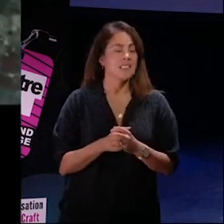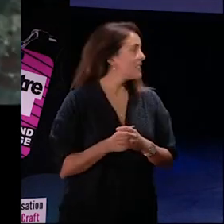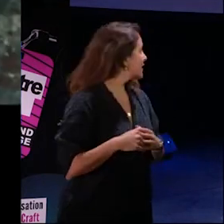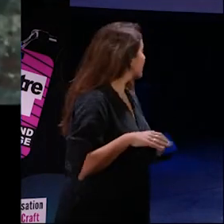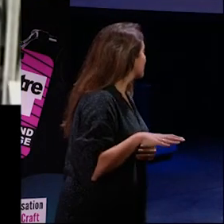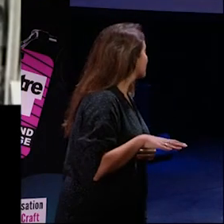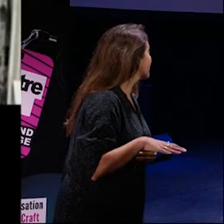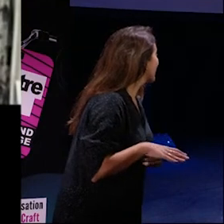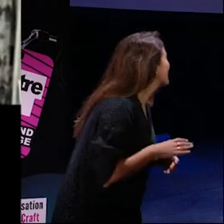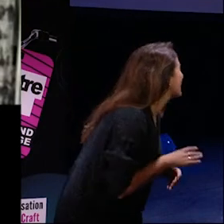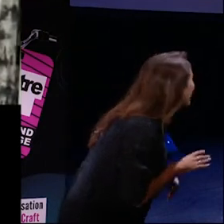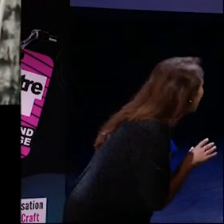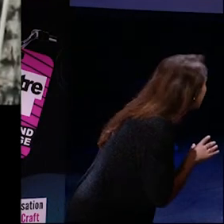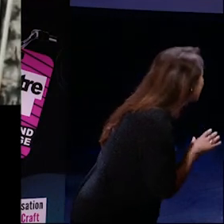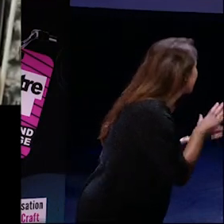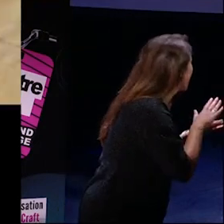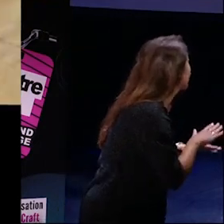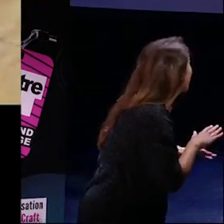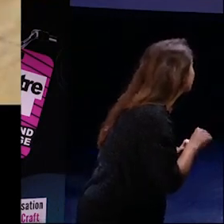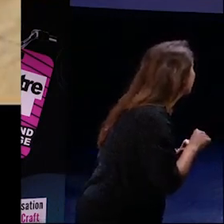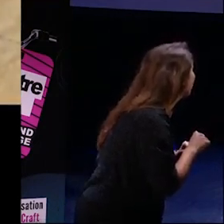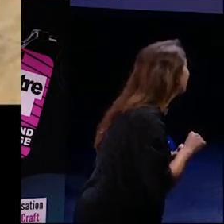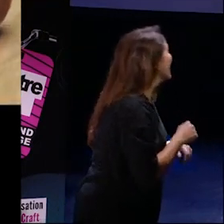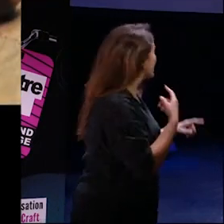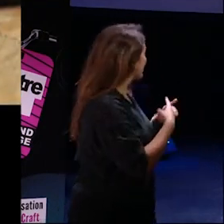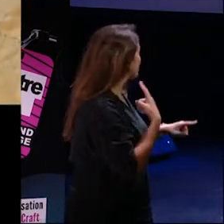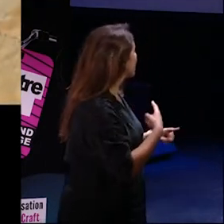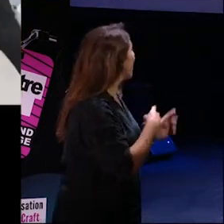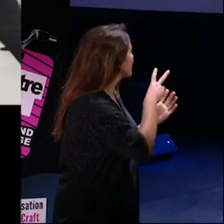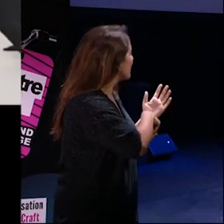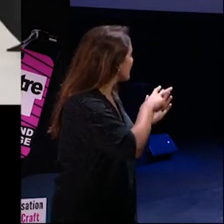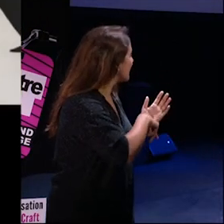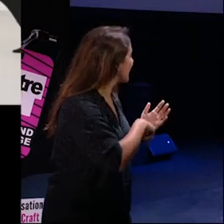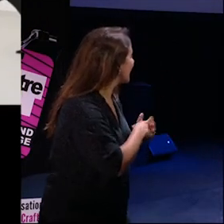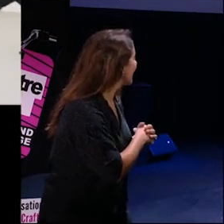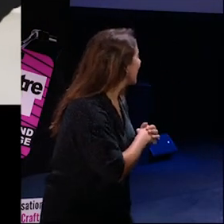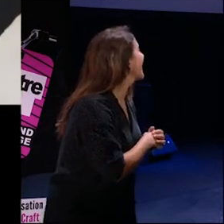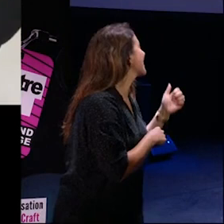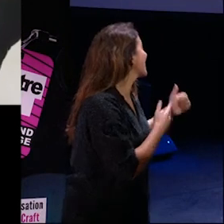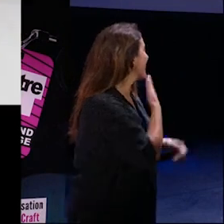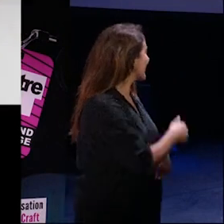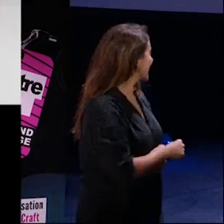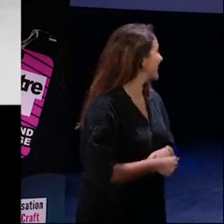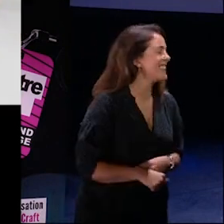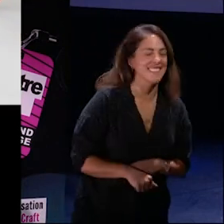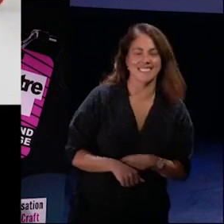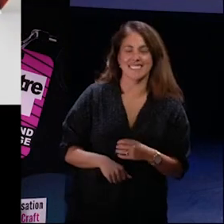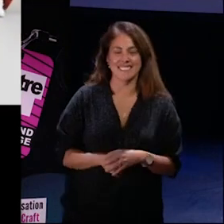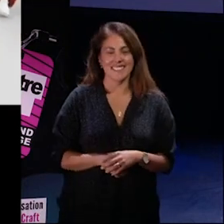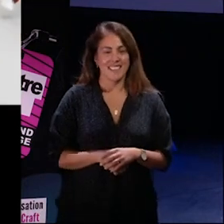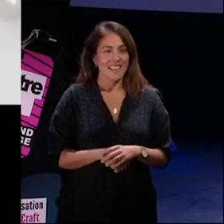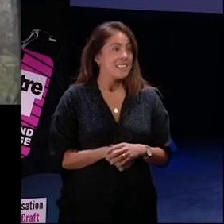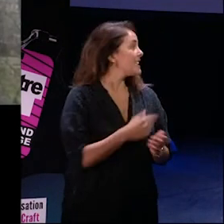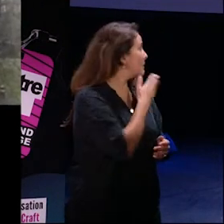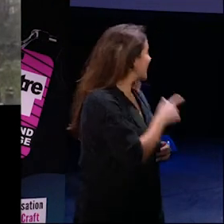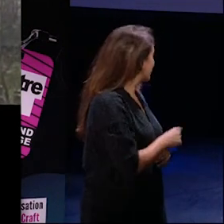lighting teams. I'm just going to have to ask you to slow down. Not a problem. Just a little bit fast when you're reading. That's not a problem. No worries. Do you want me to